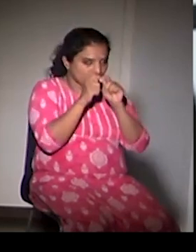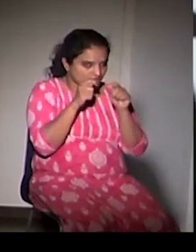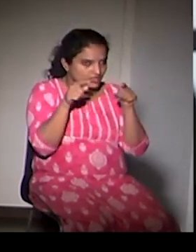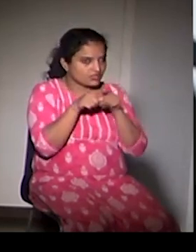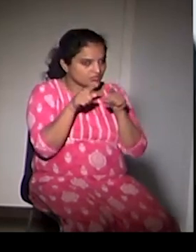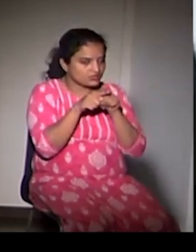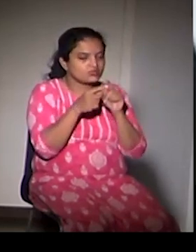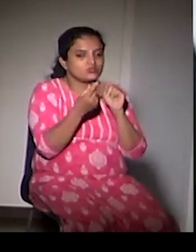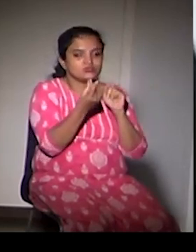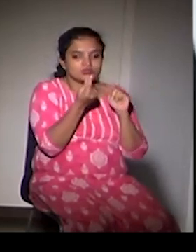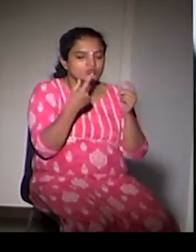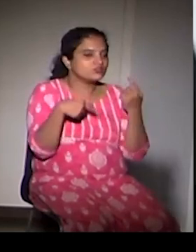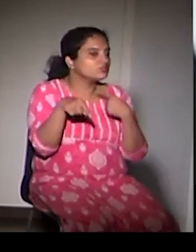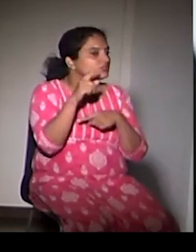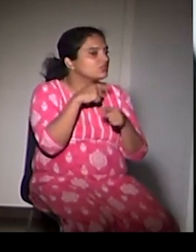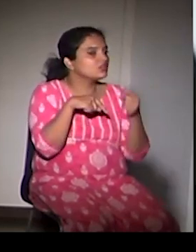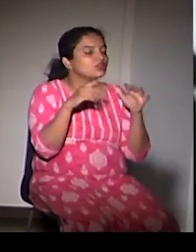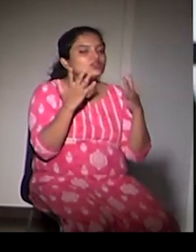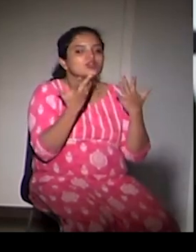the